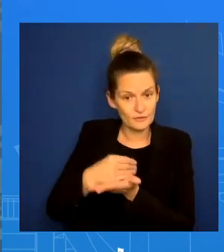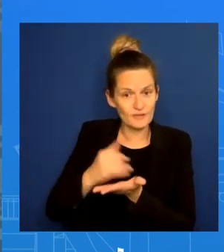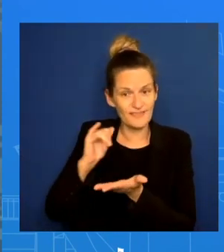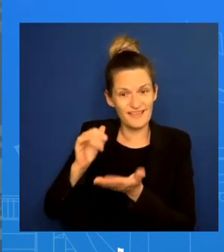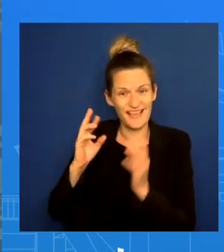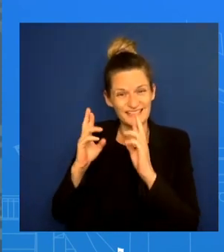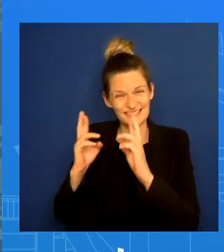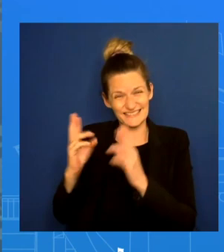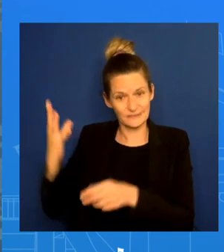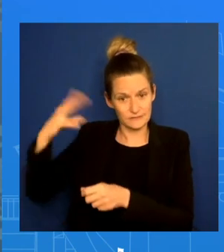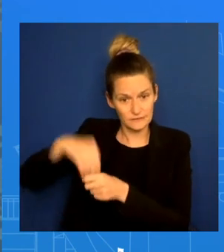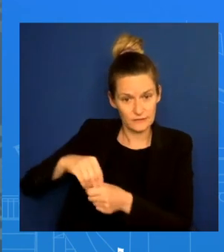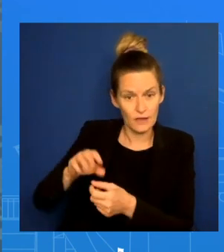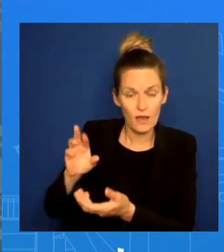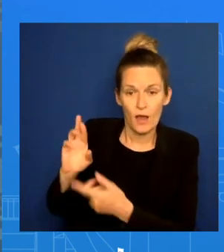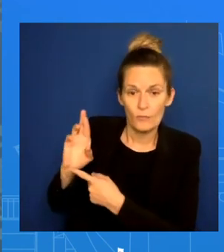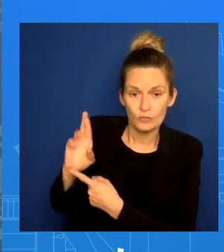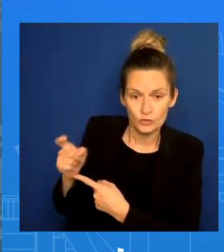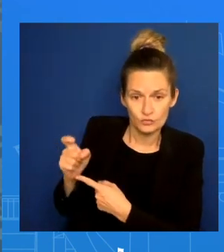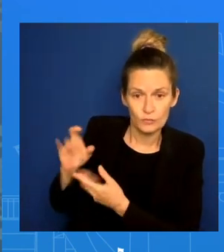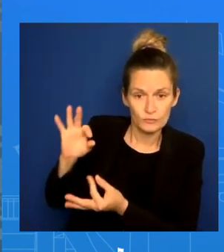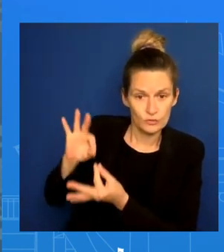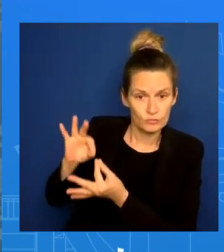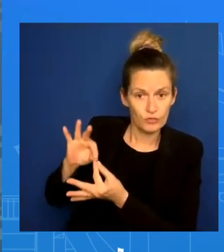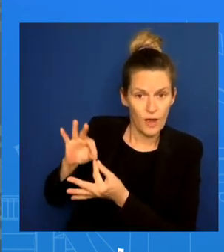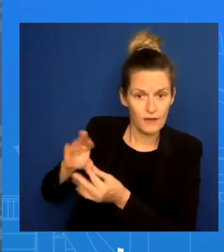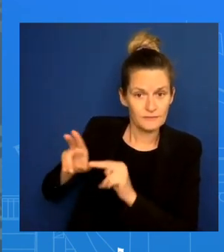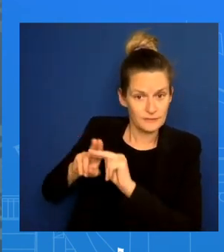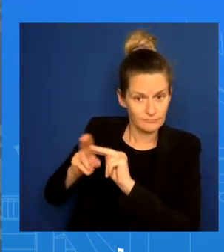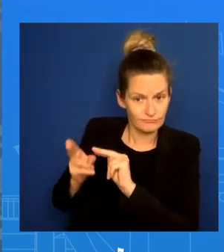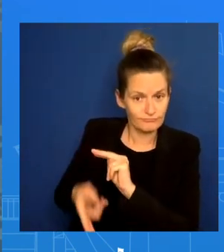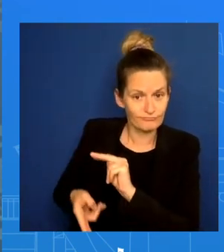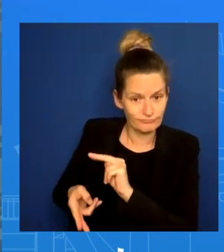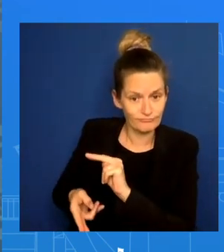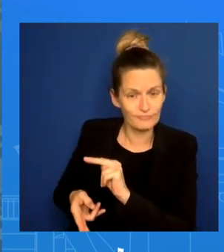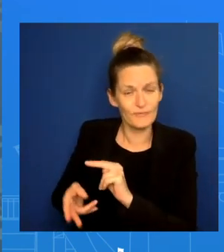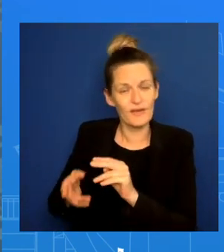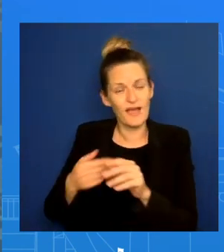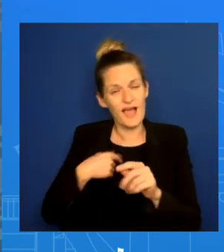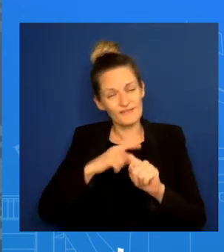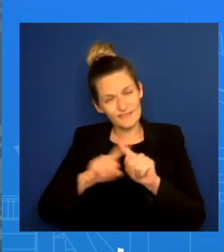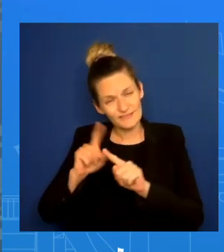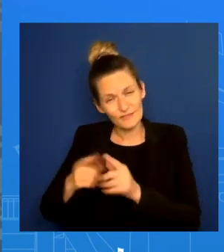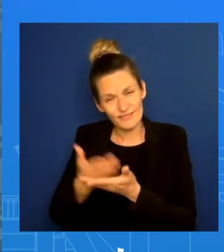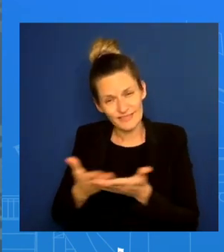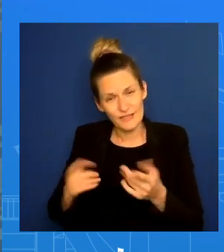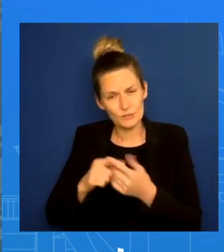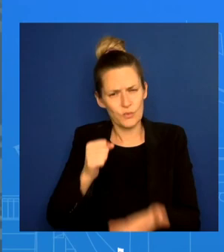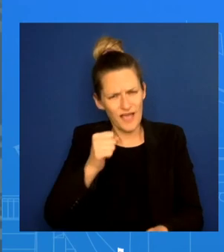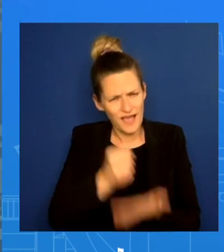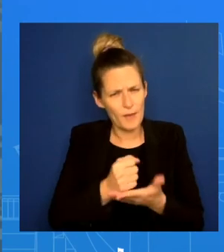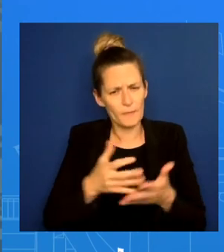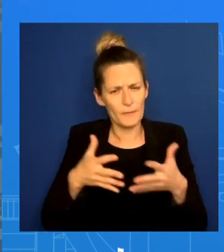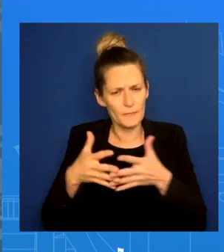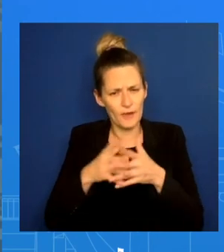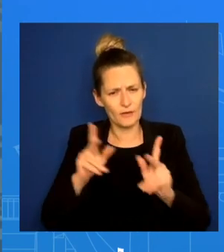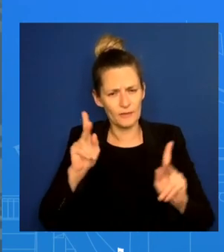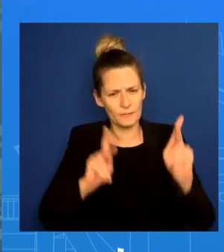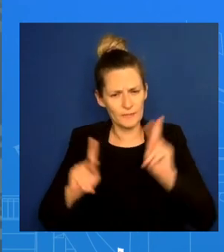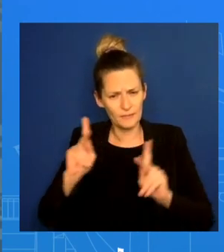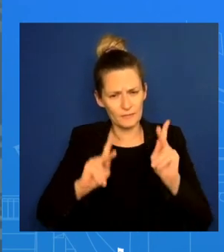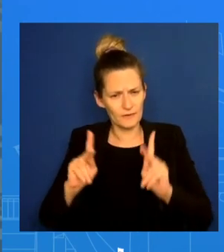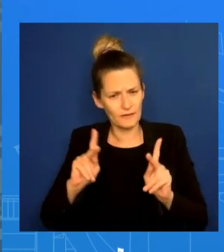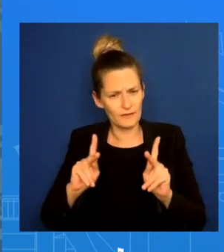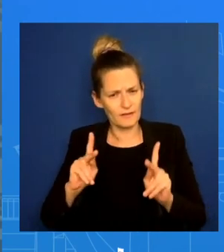focus. And I will say, on the other side, you got the MAGA congressional Republicans who are putting forth